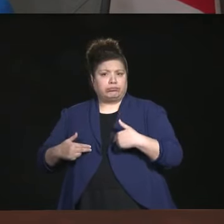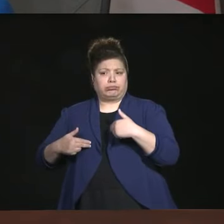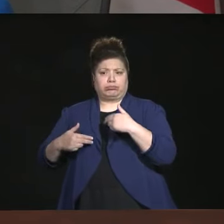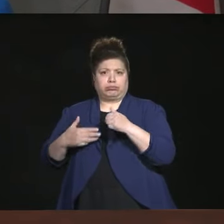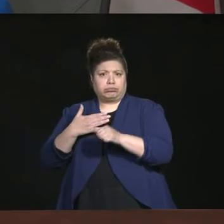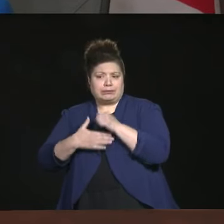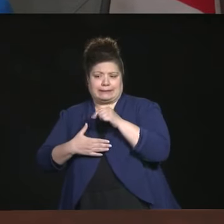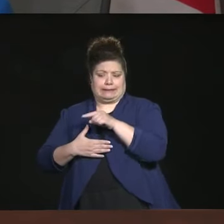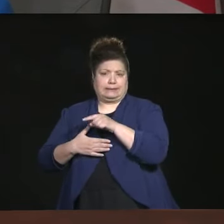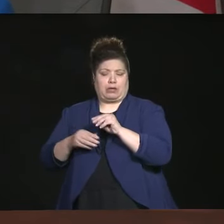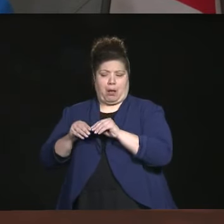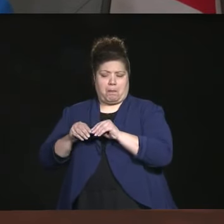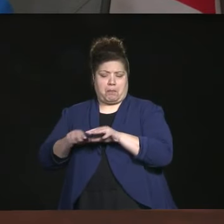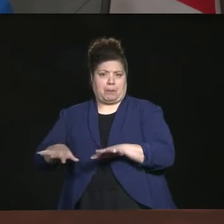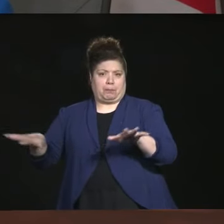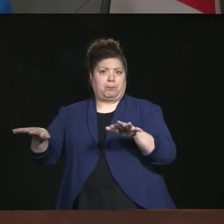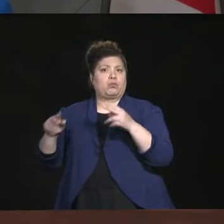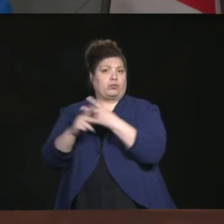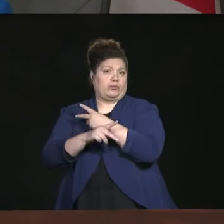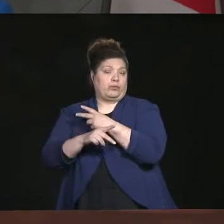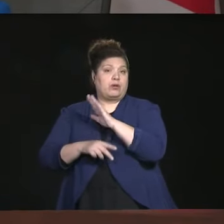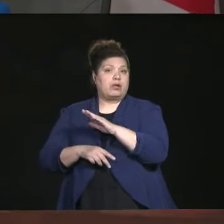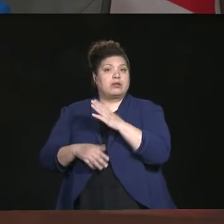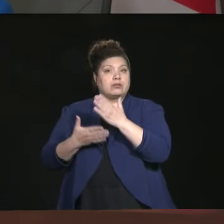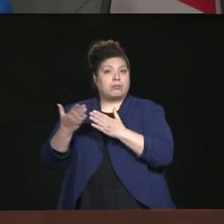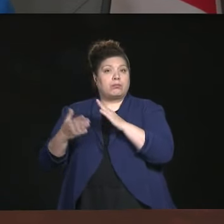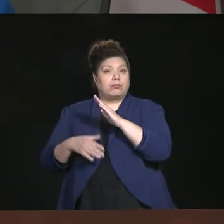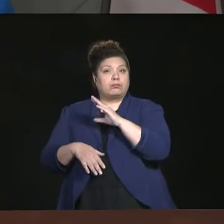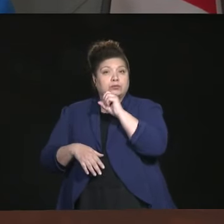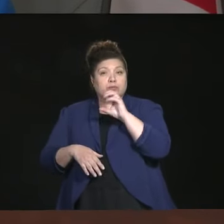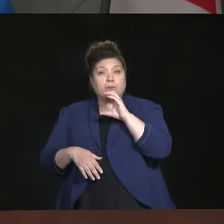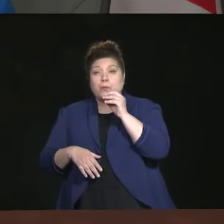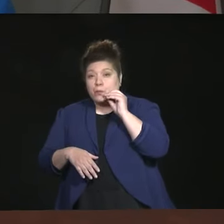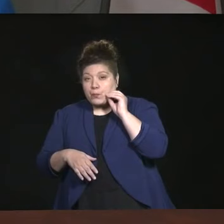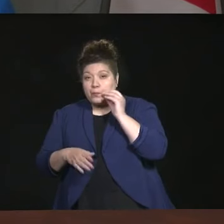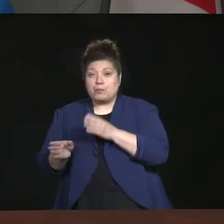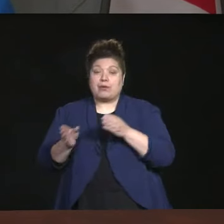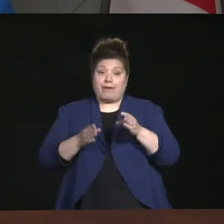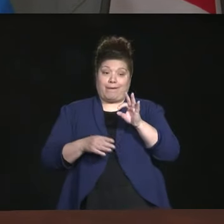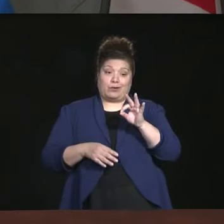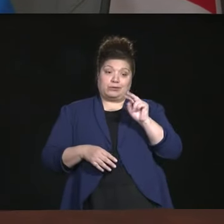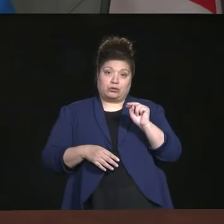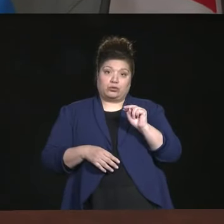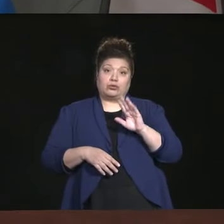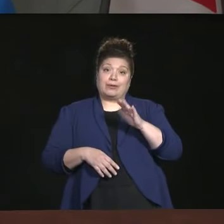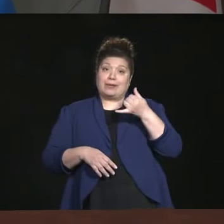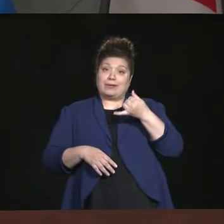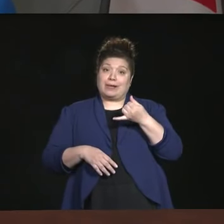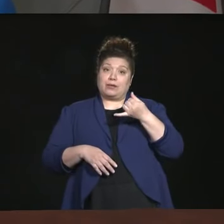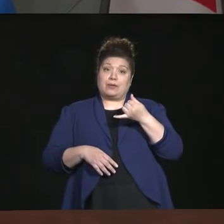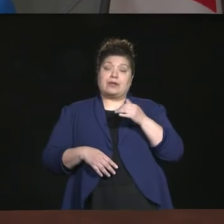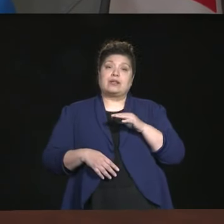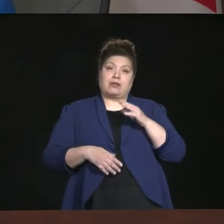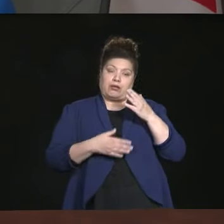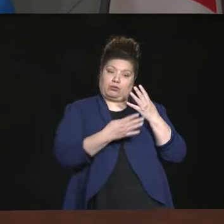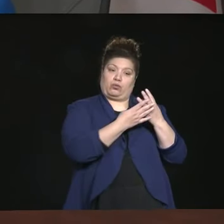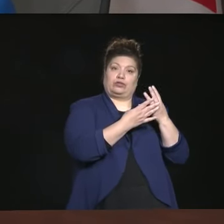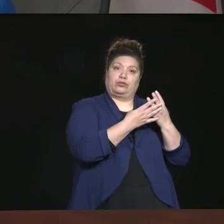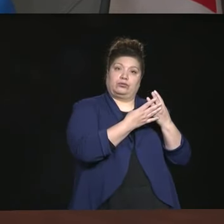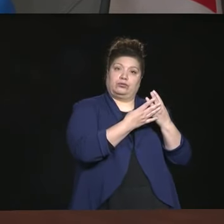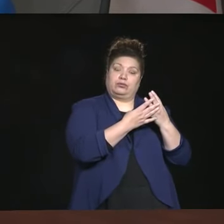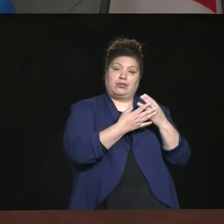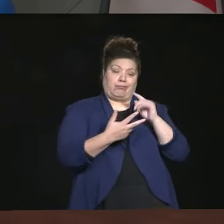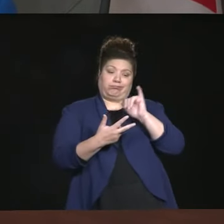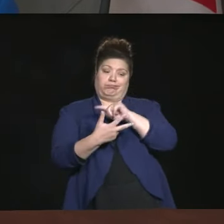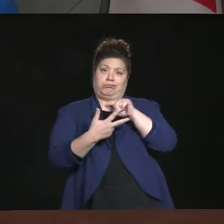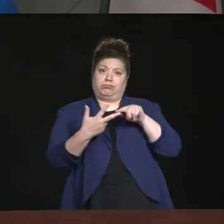homes, cases in First Nations and Inuit communities, and a corrections facility. These events are deeply troubling both